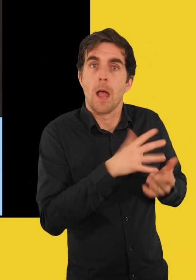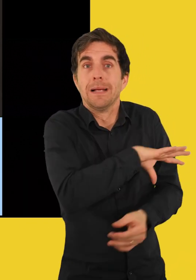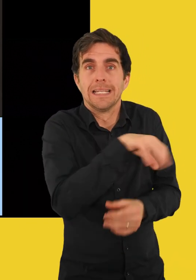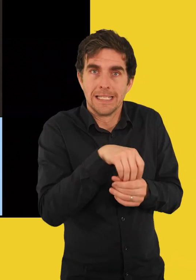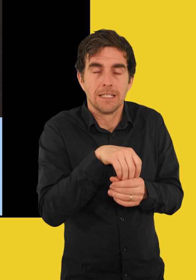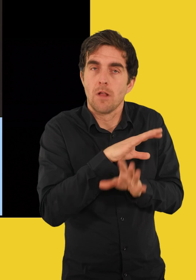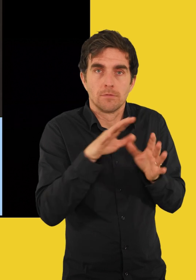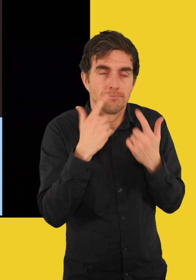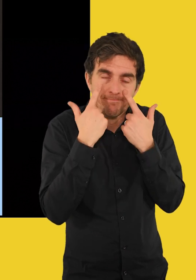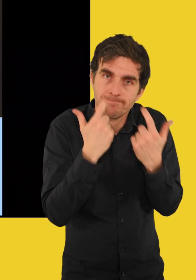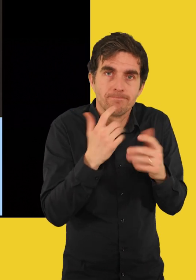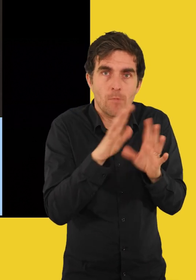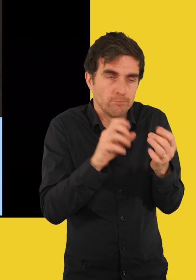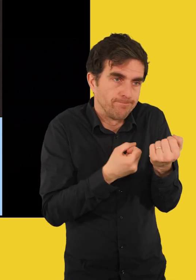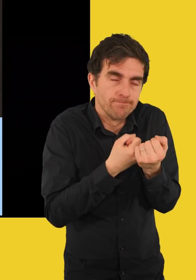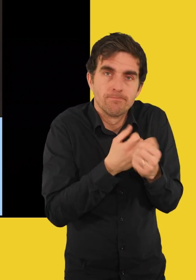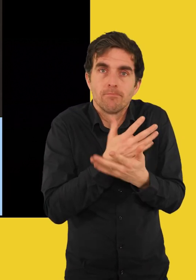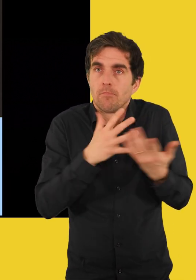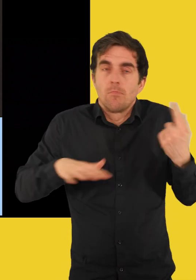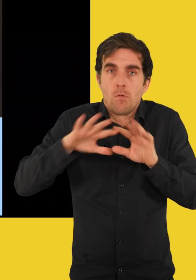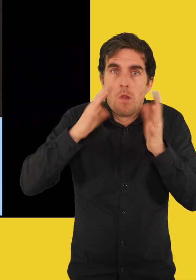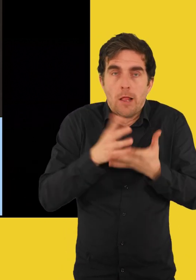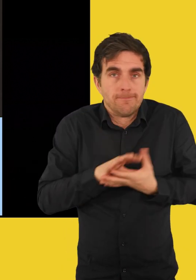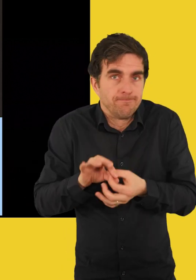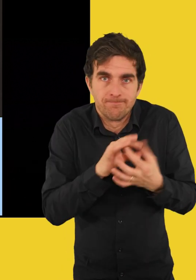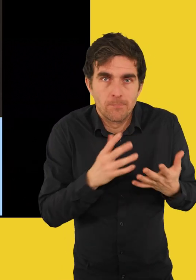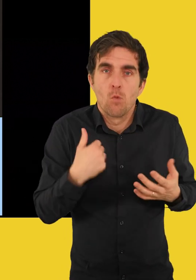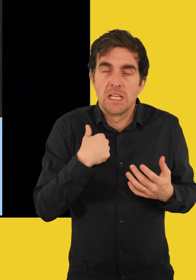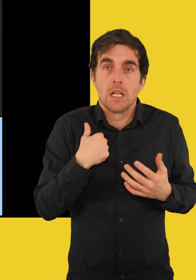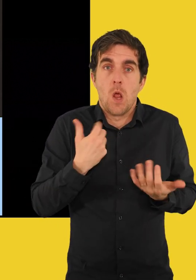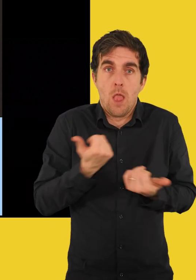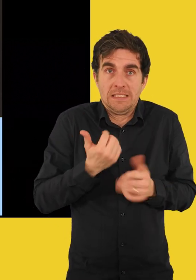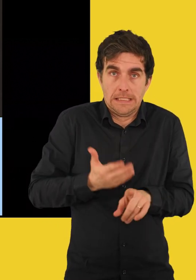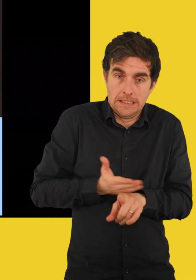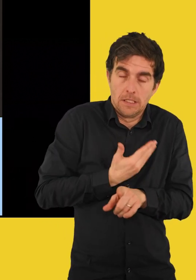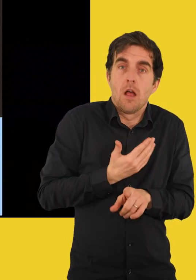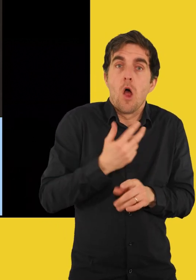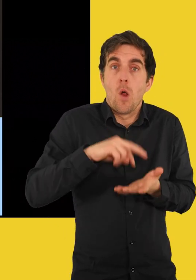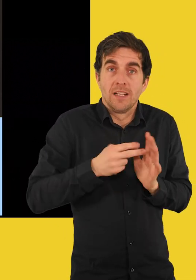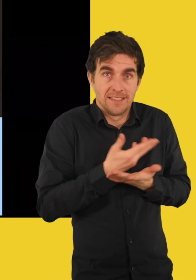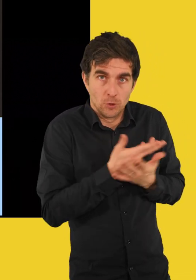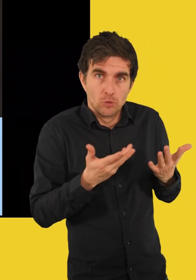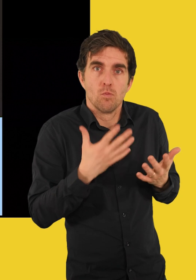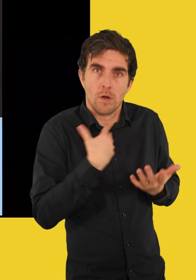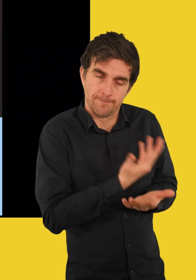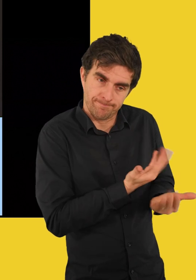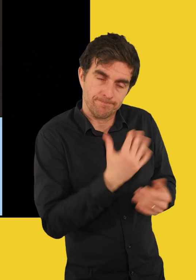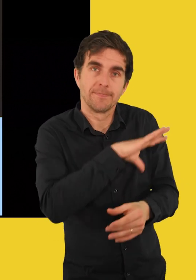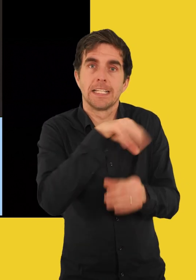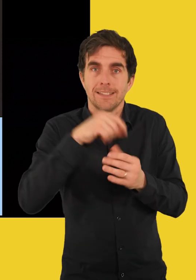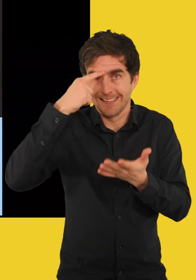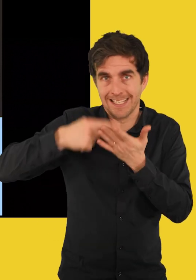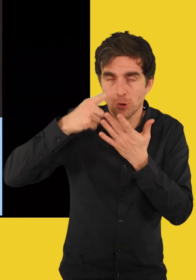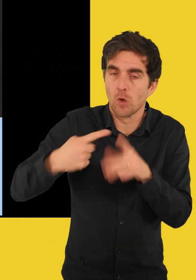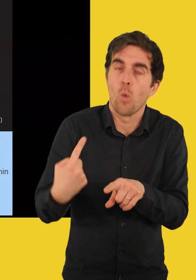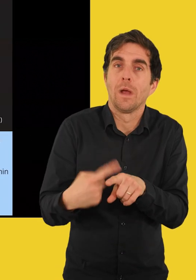each other and the planet regardless. We need to get marginalised organisers a seat at the top decision-making table, and